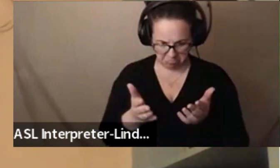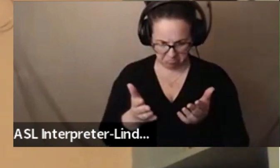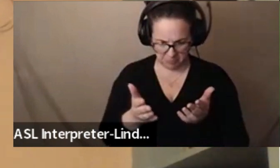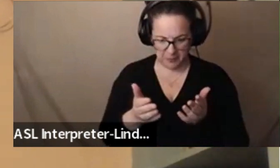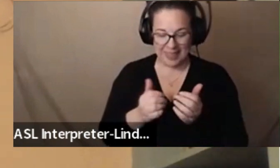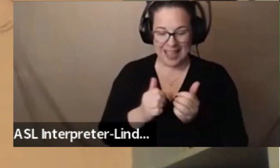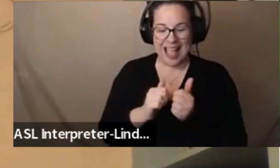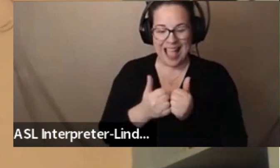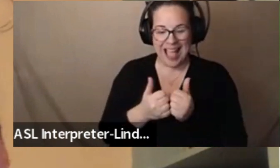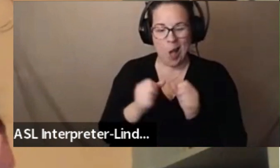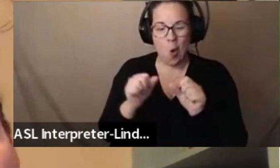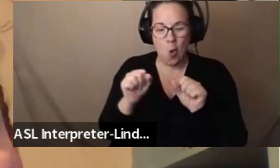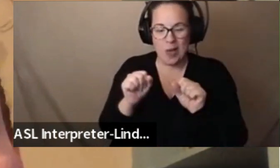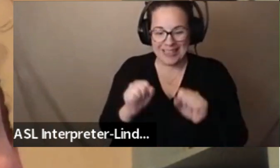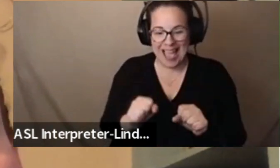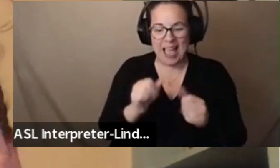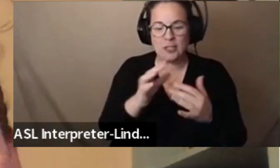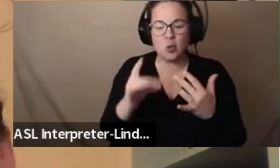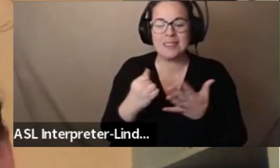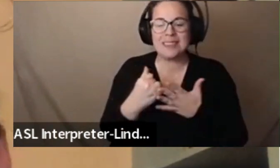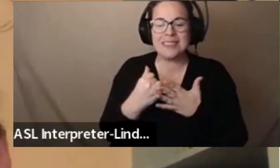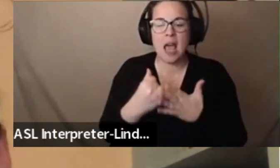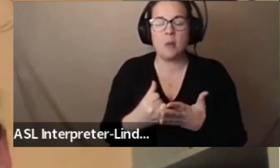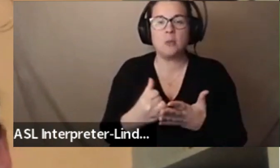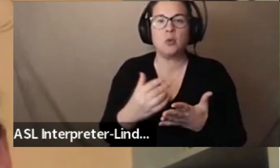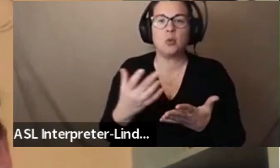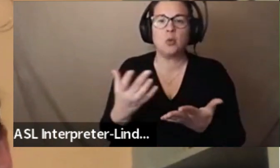if in a production, make sure those choices